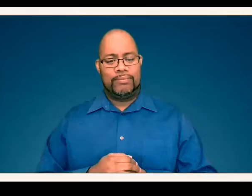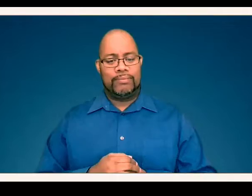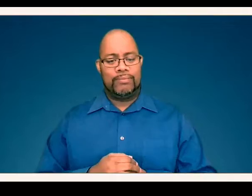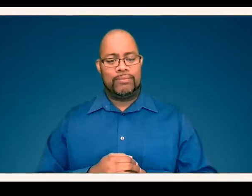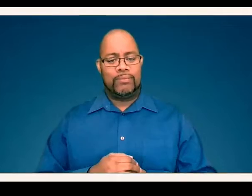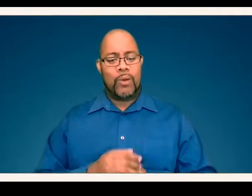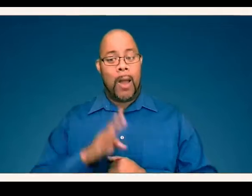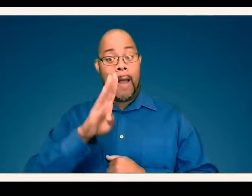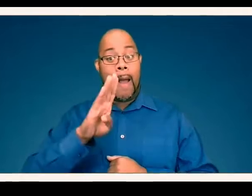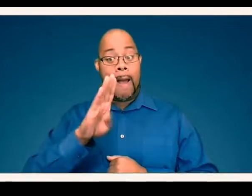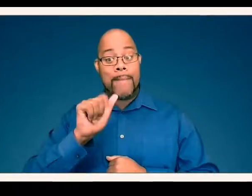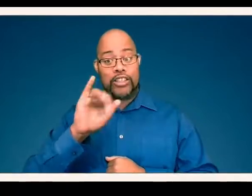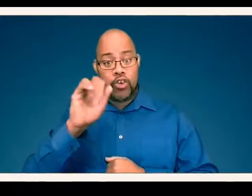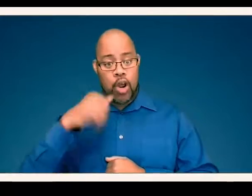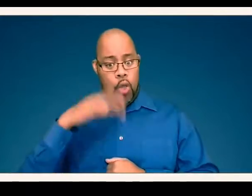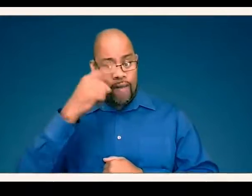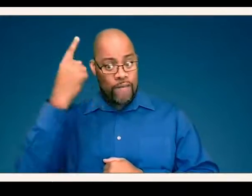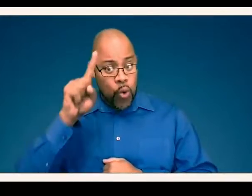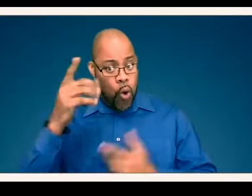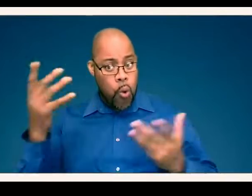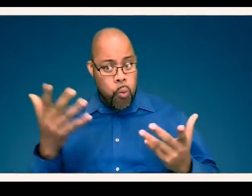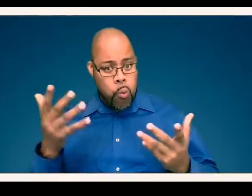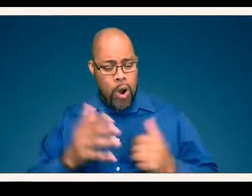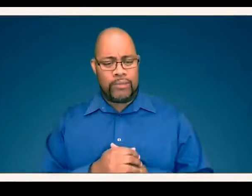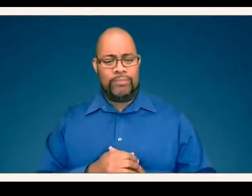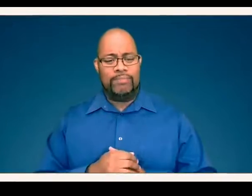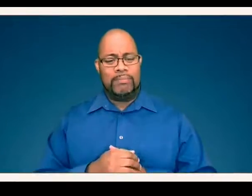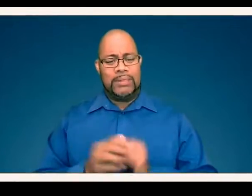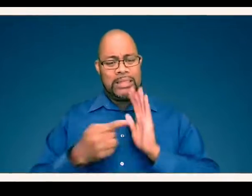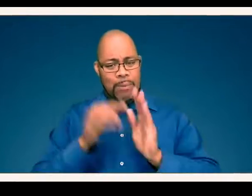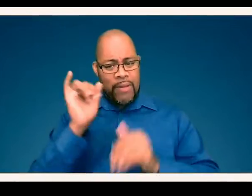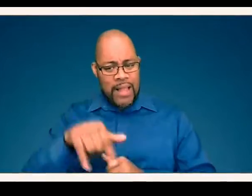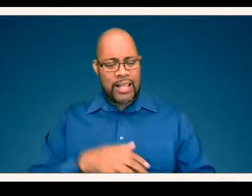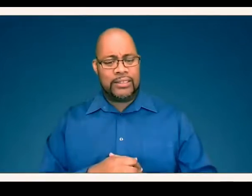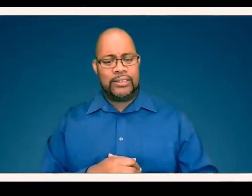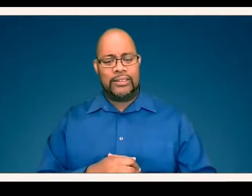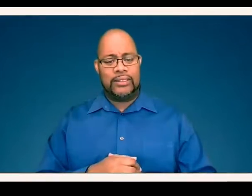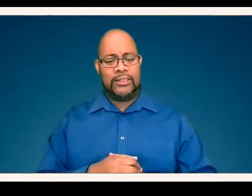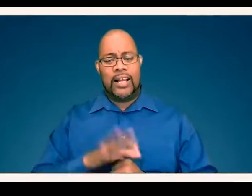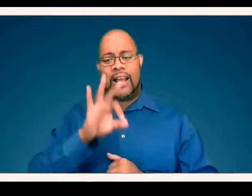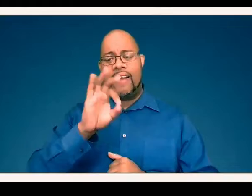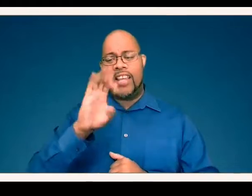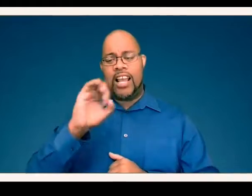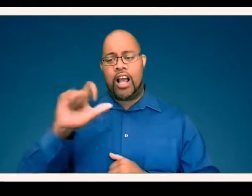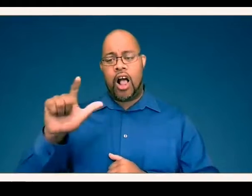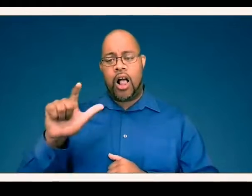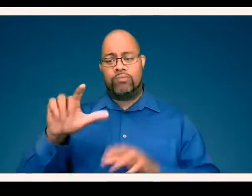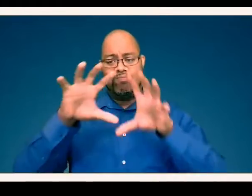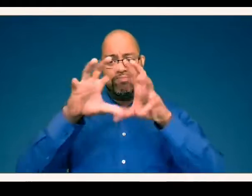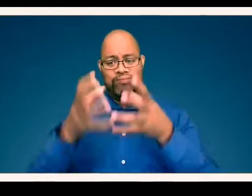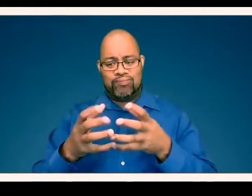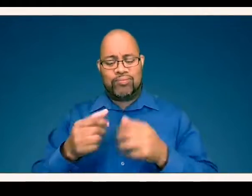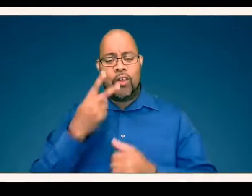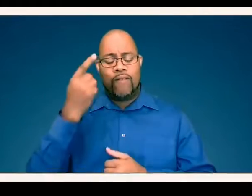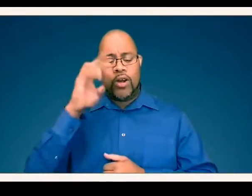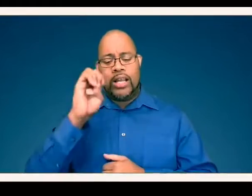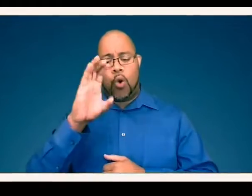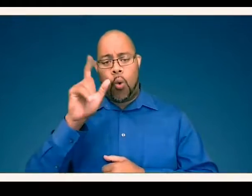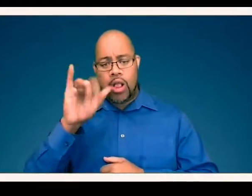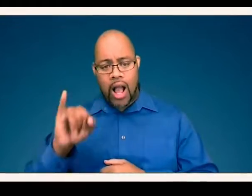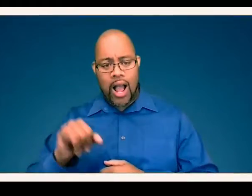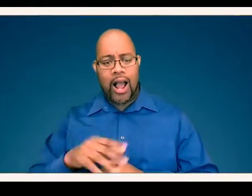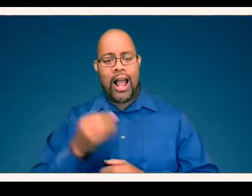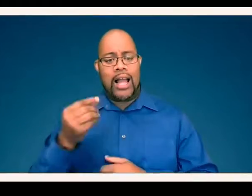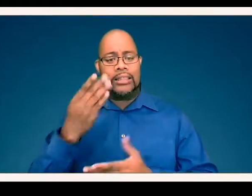So the type of bacteria we're looking for when we sample these stormwater ditches and creeks are fecal coliforms. So we're looking for E. coli